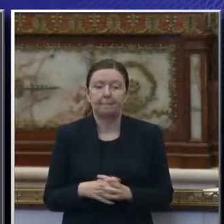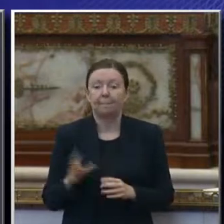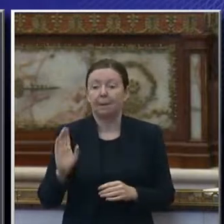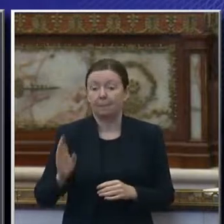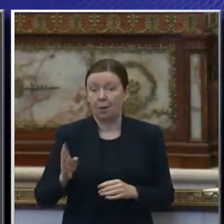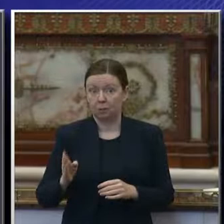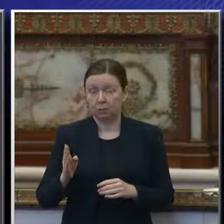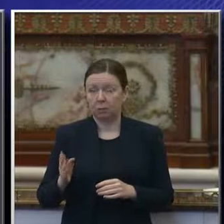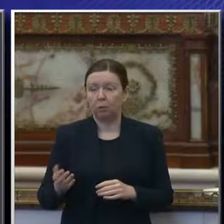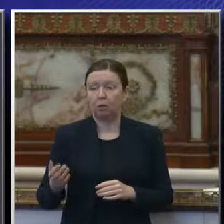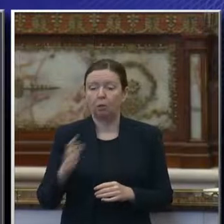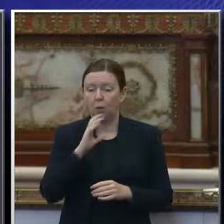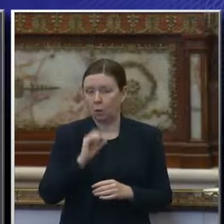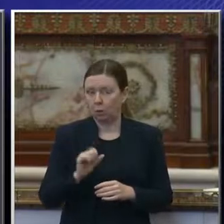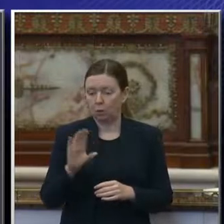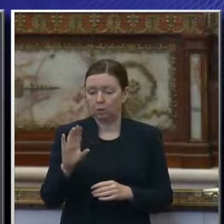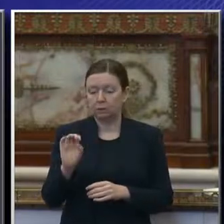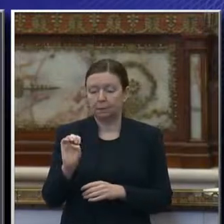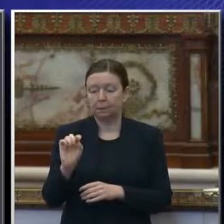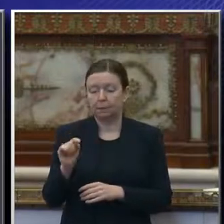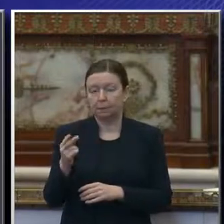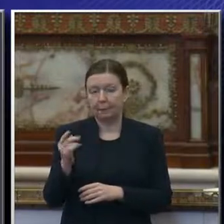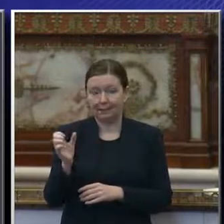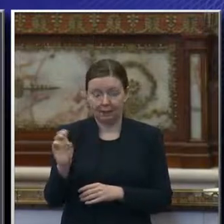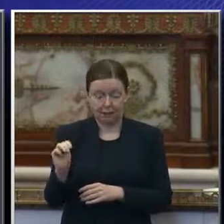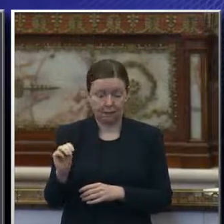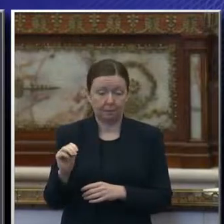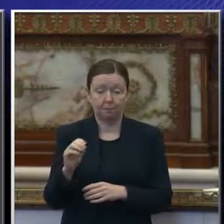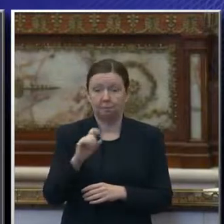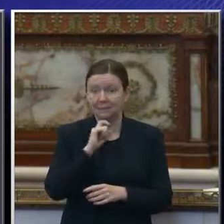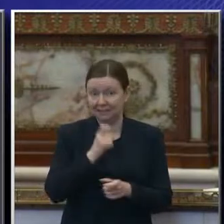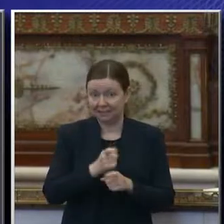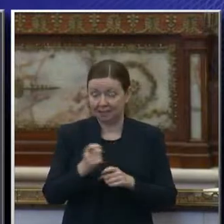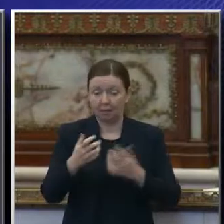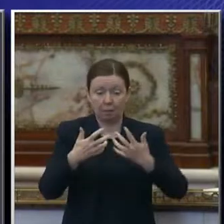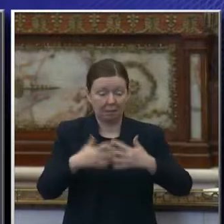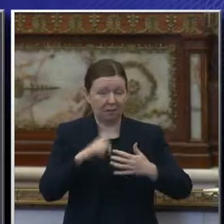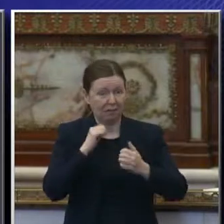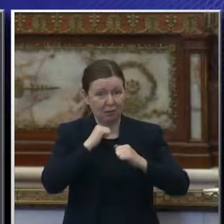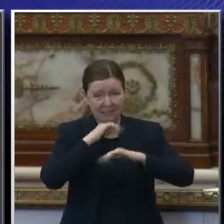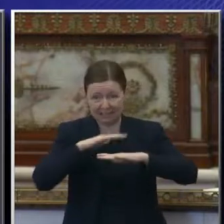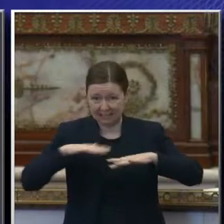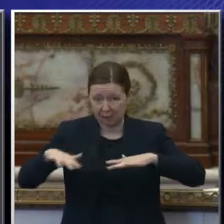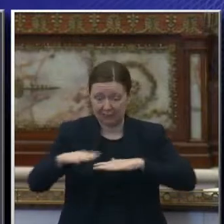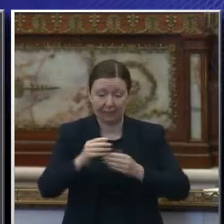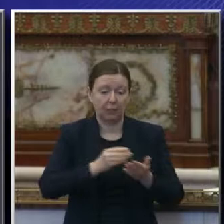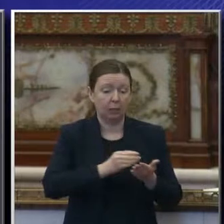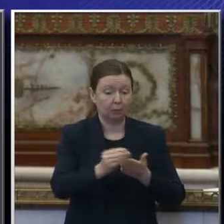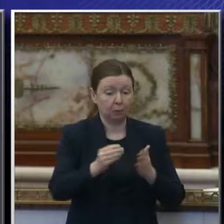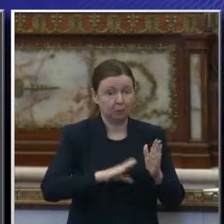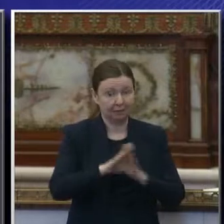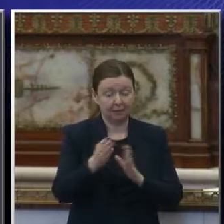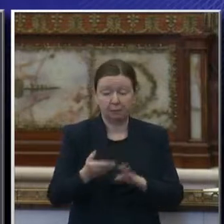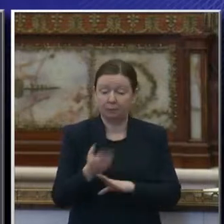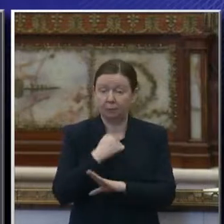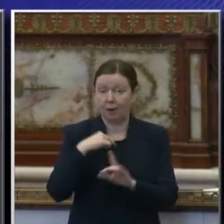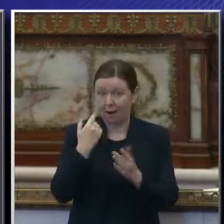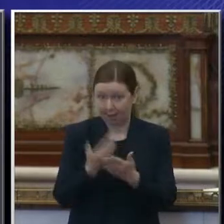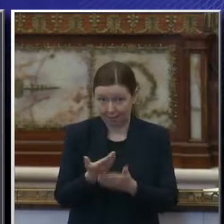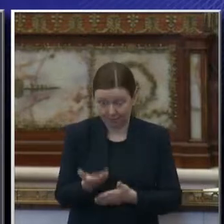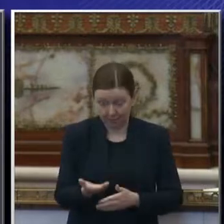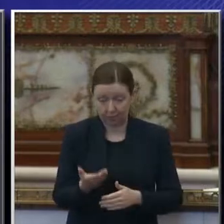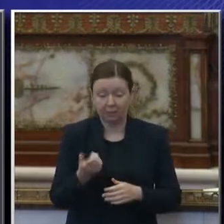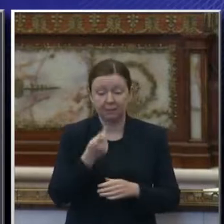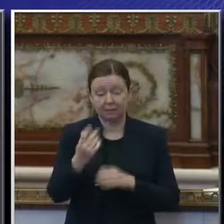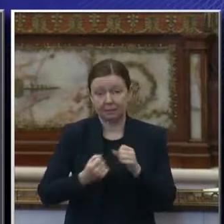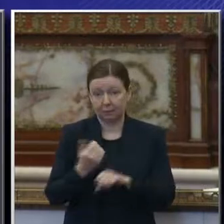Baltimore was an old Bethlehem steel mill, very contaminated, that was purchased and developed before my time at Hilco.